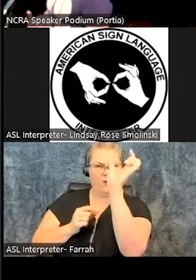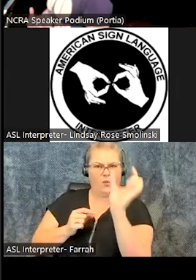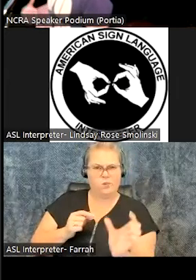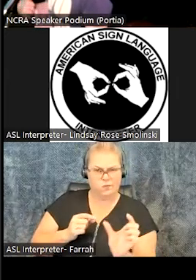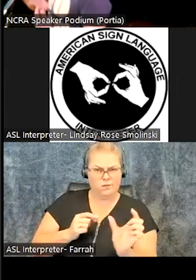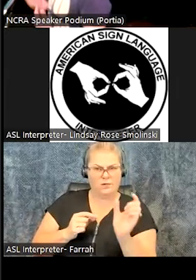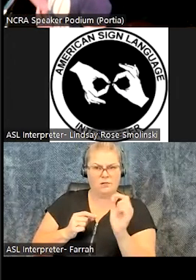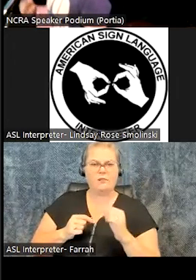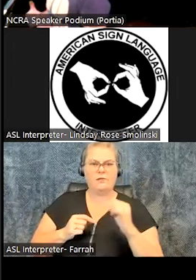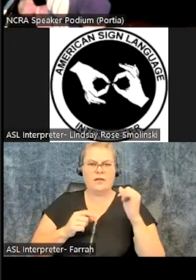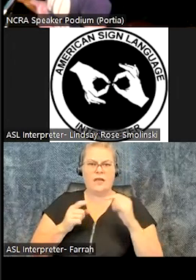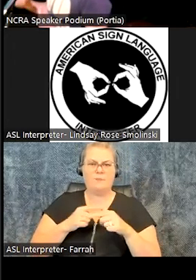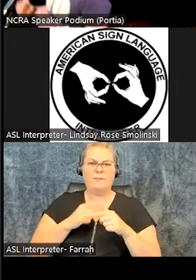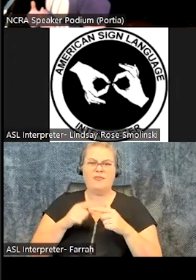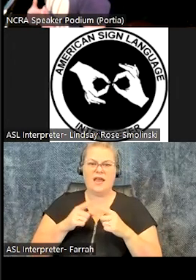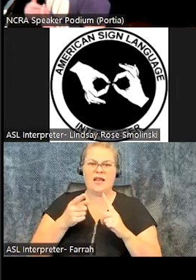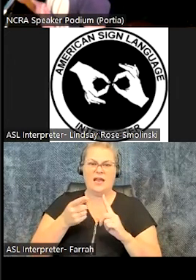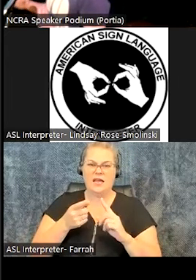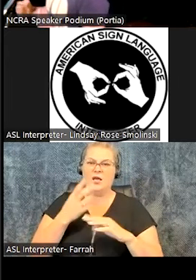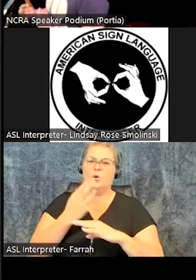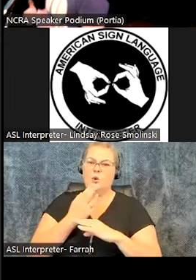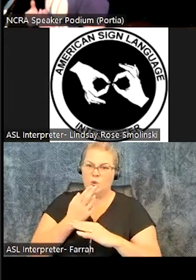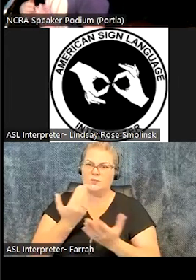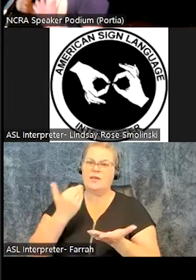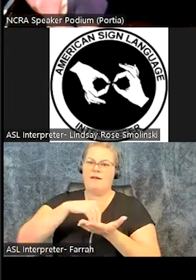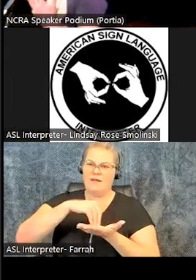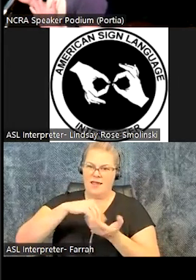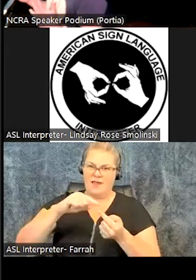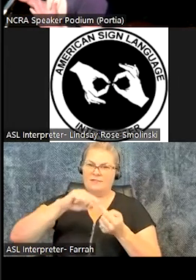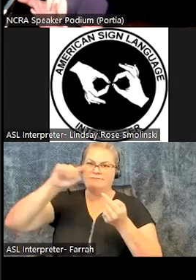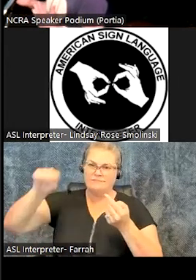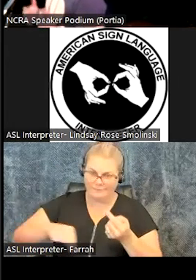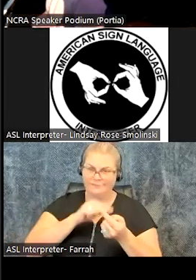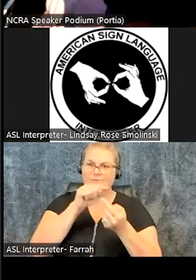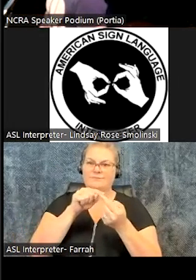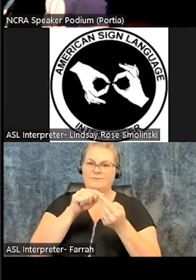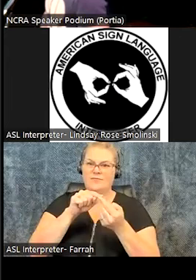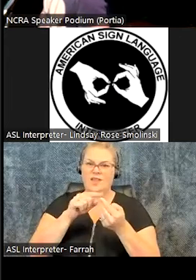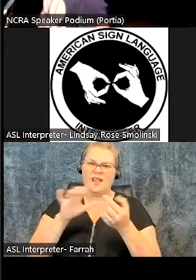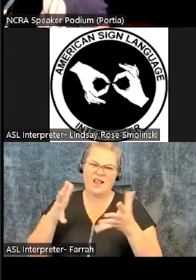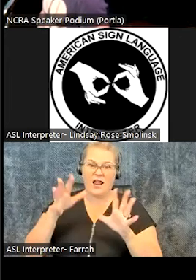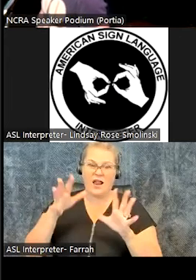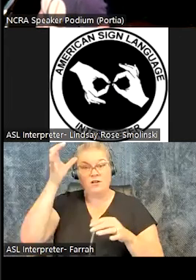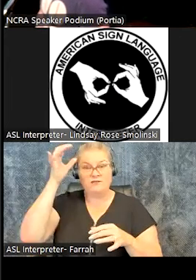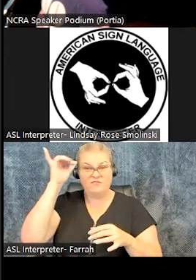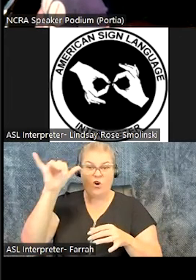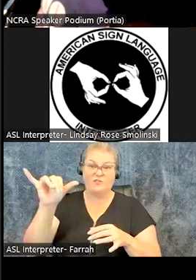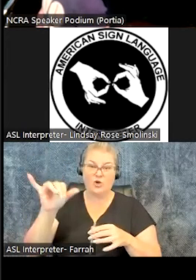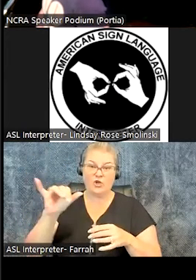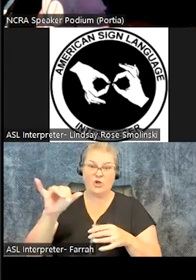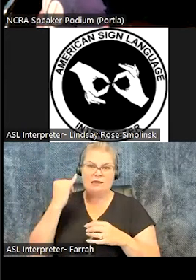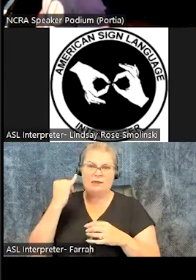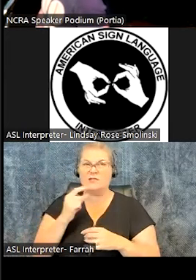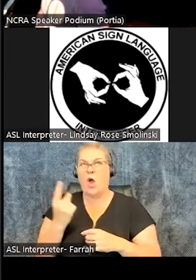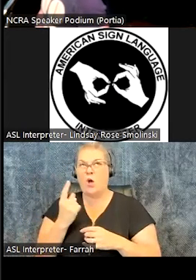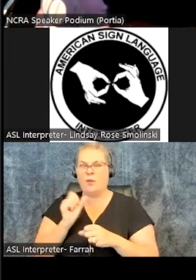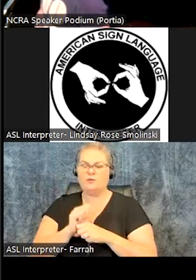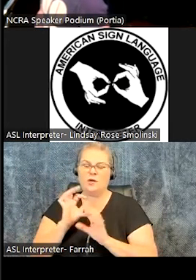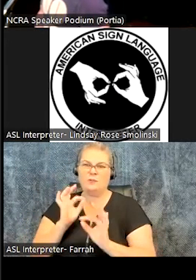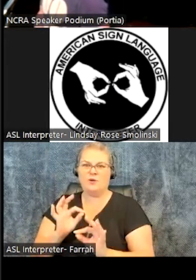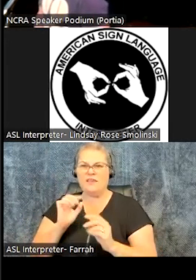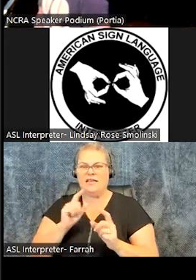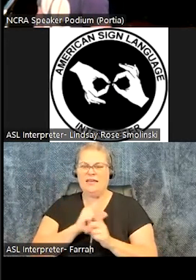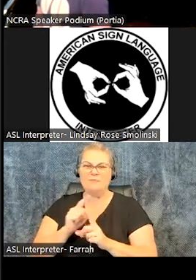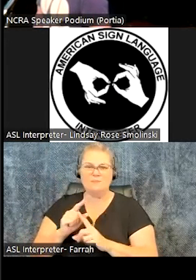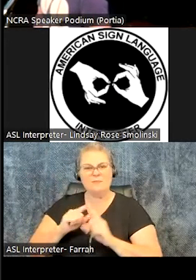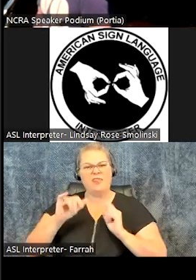integrated, but then it gets recycled and repurposed throughout the system kind of forever is the idea. It doesn't always work that perfectly, but that's the